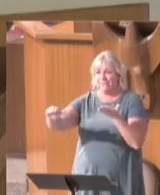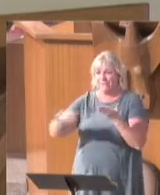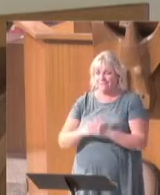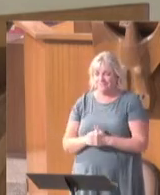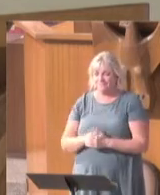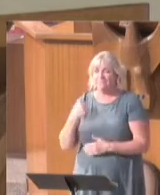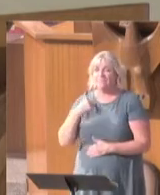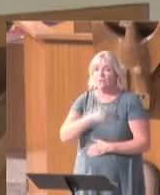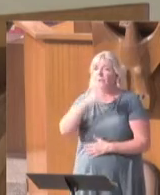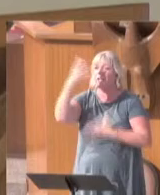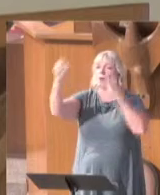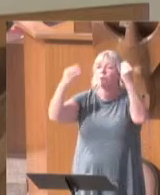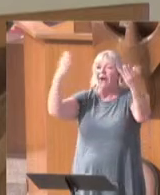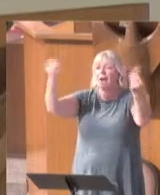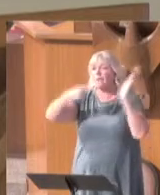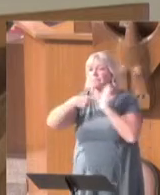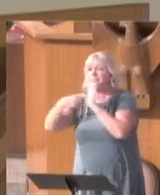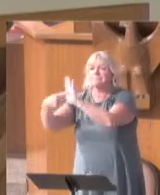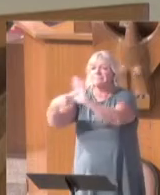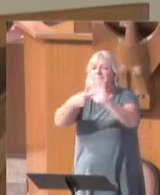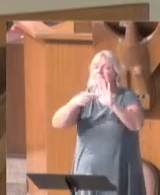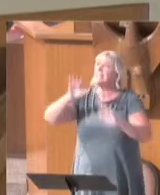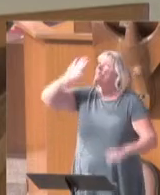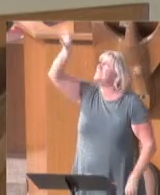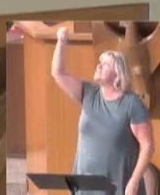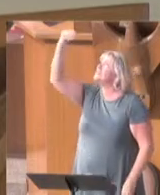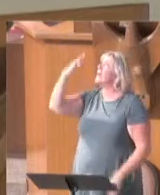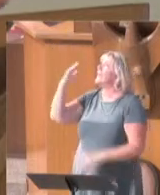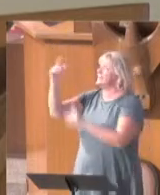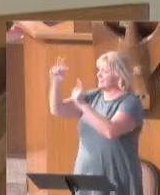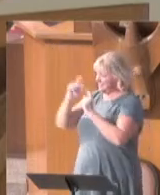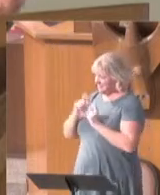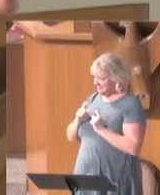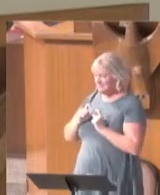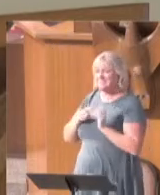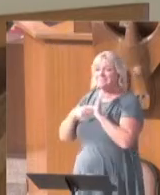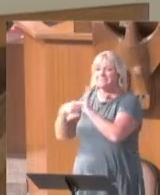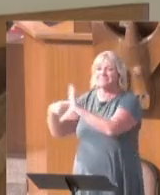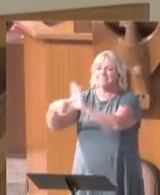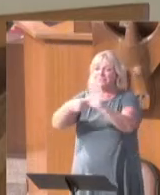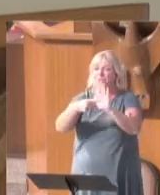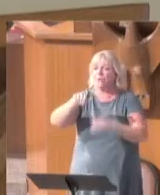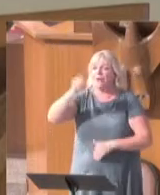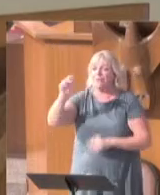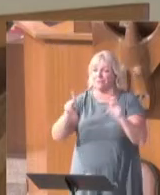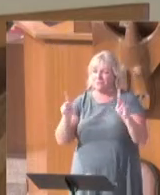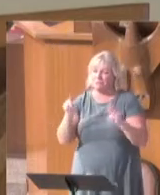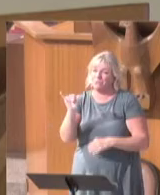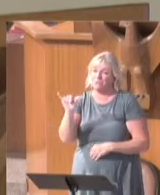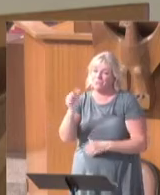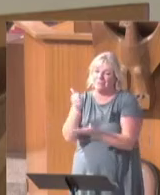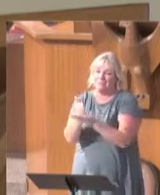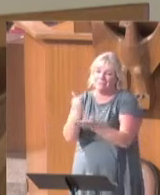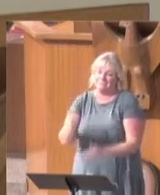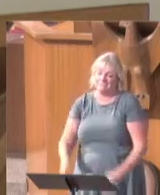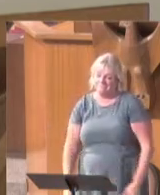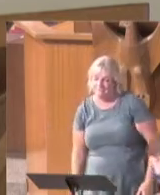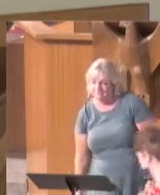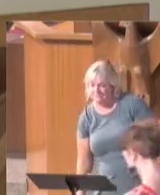go out and demonstrate the grace we have received from God today. Amen.